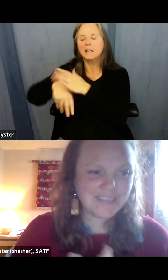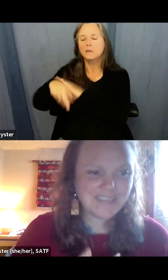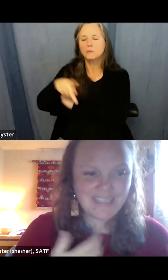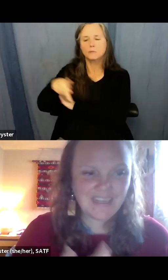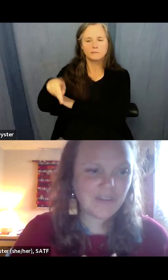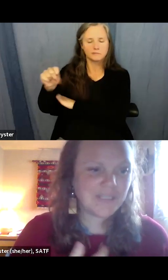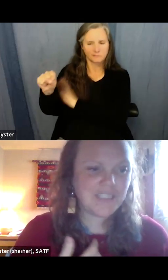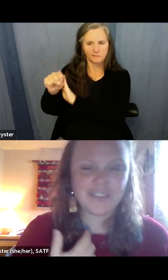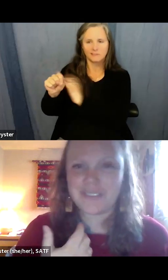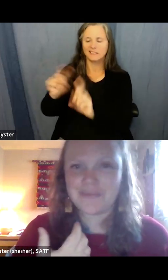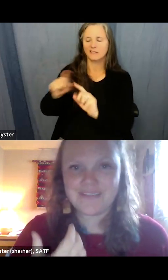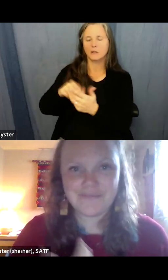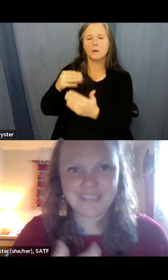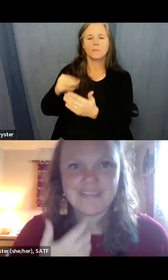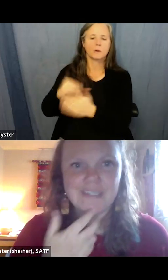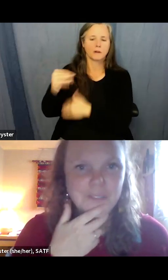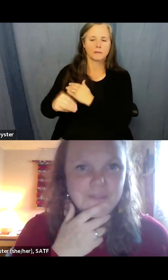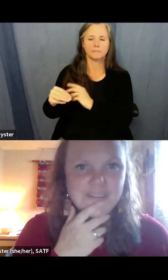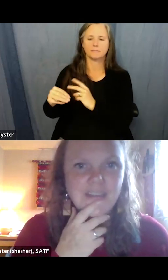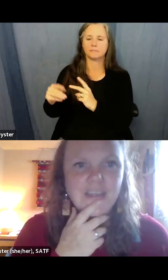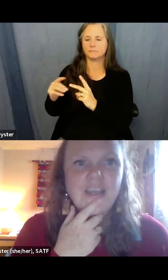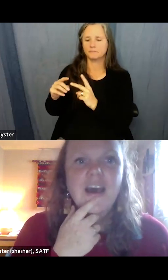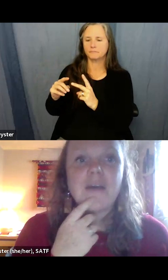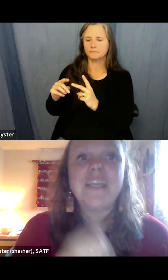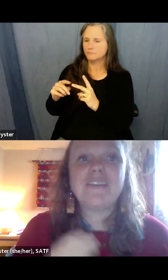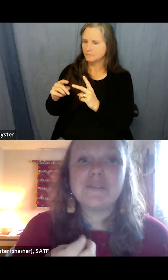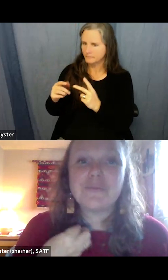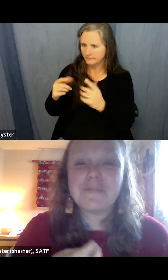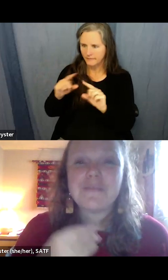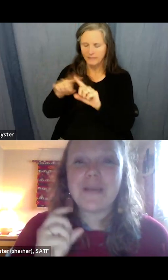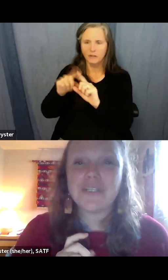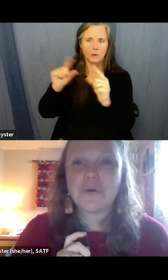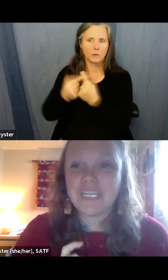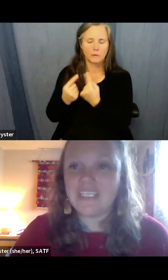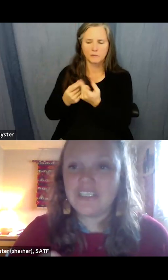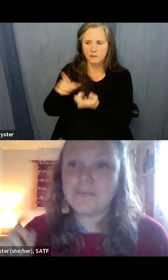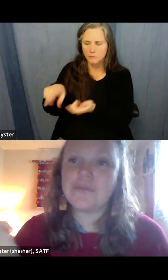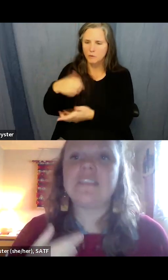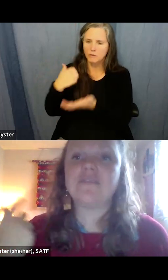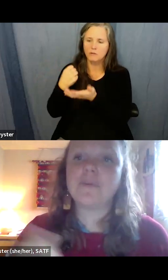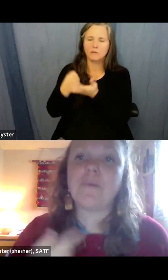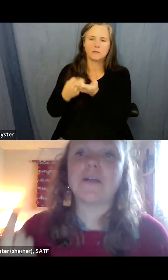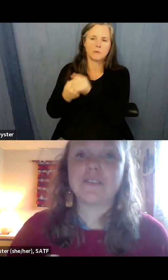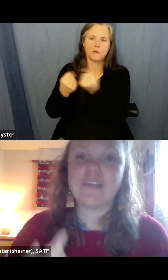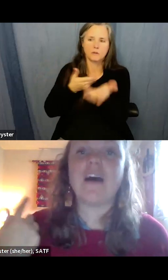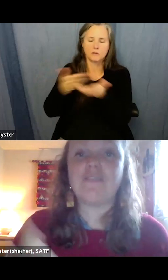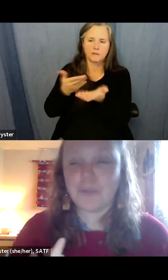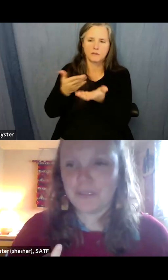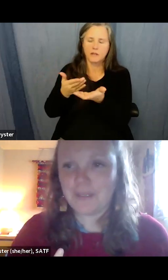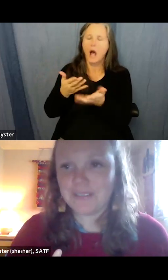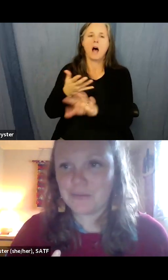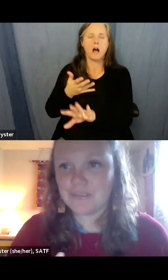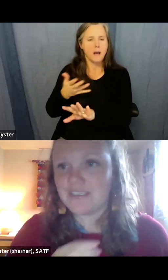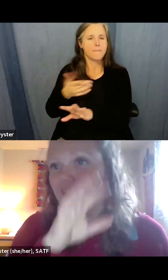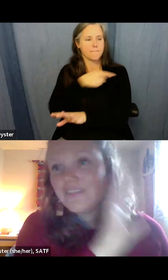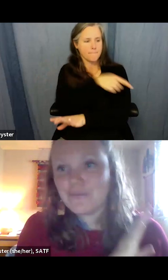are experiencing unhealthy relationships, violence, and abuse. It also prompted better coordination between different parts of